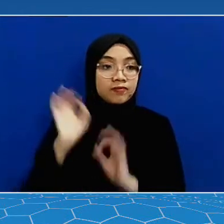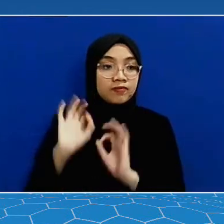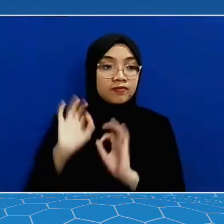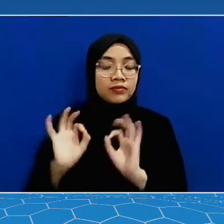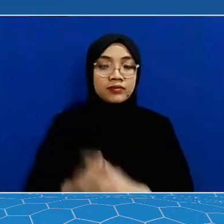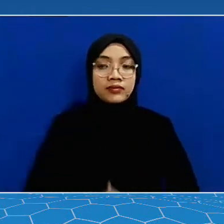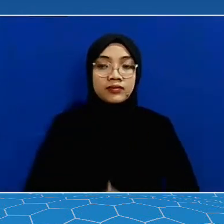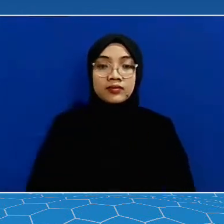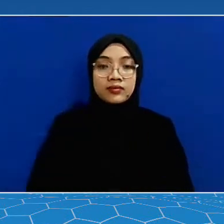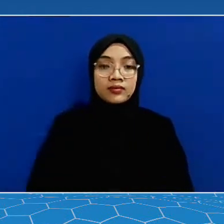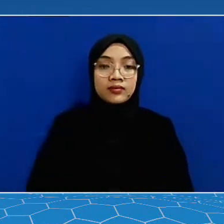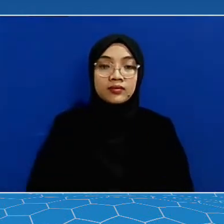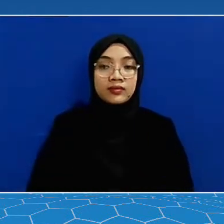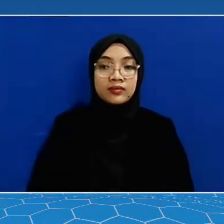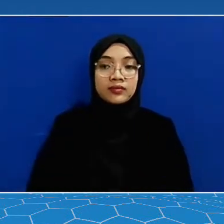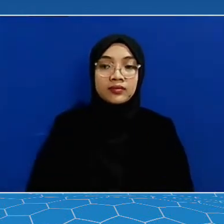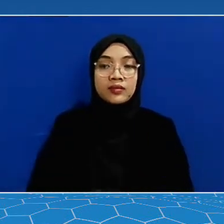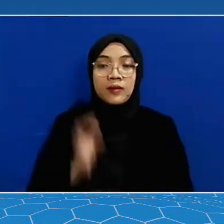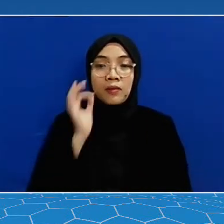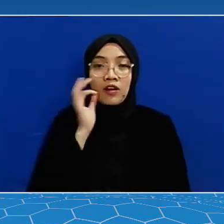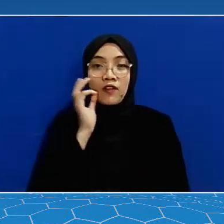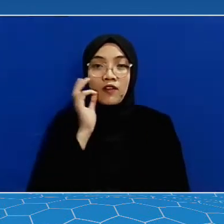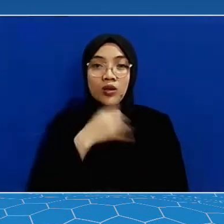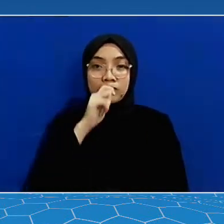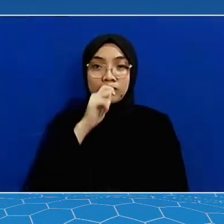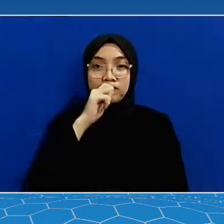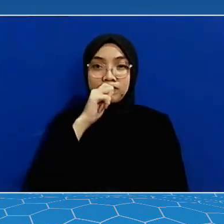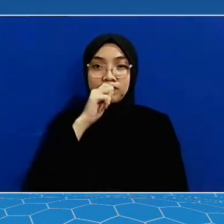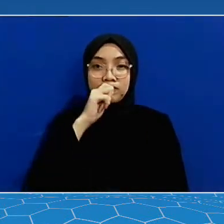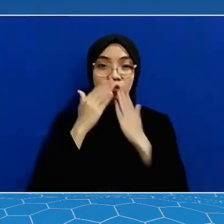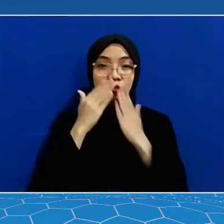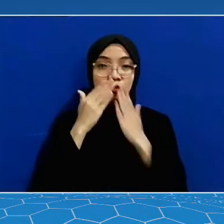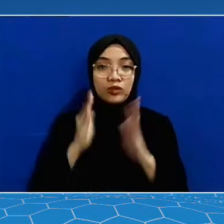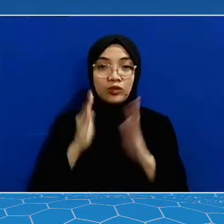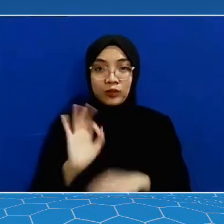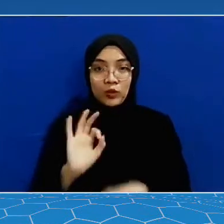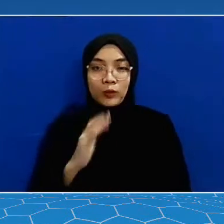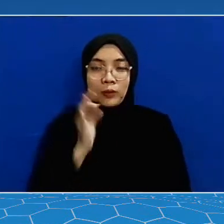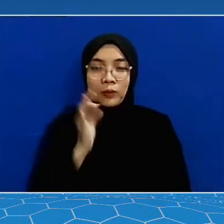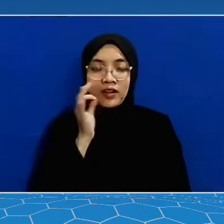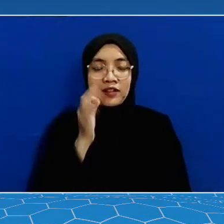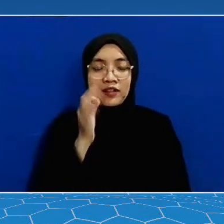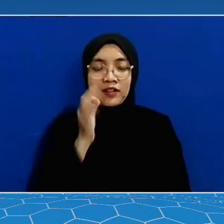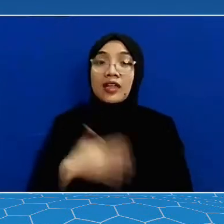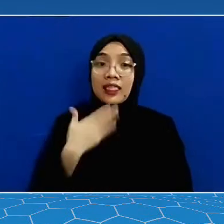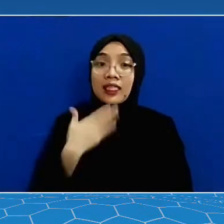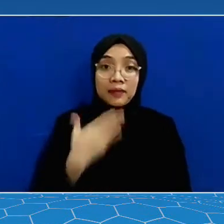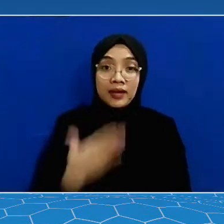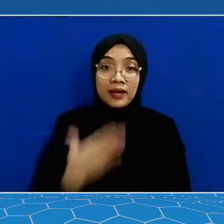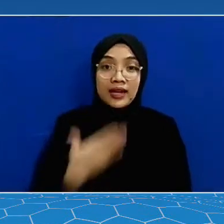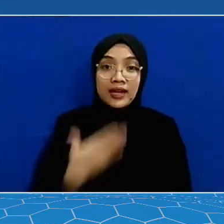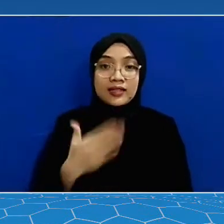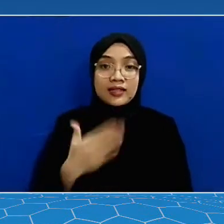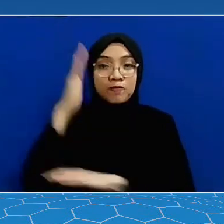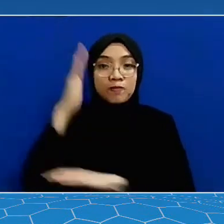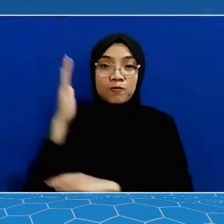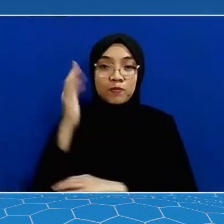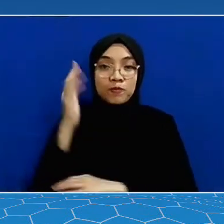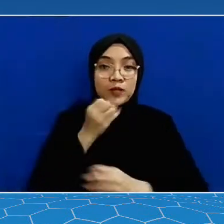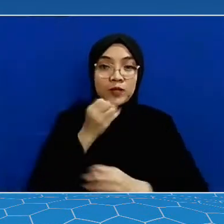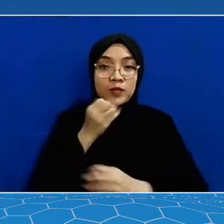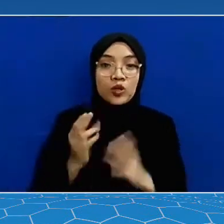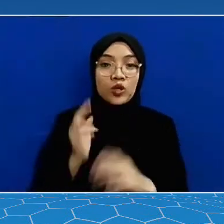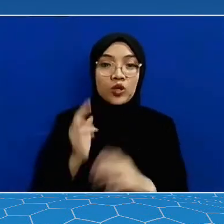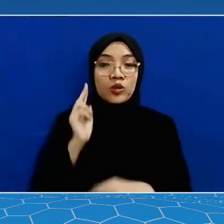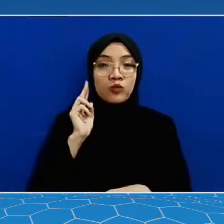Sorry, I was on mute. Right. Thank you very much for the presentation, Debbie. So actually, we run out of time, but I would ask